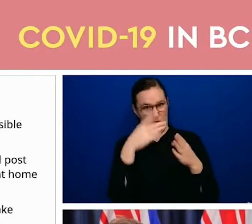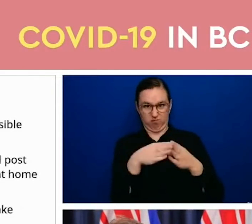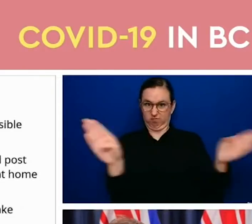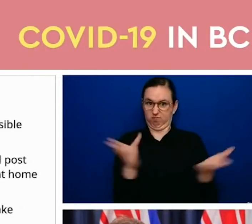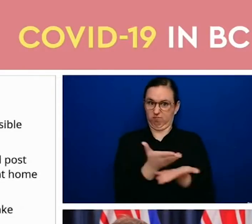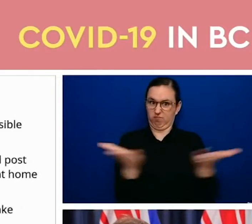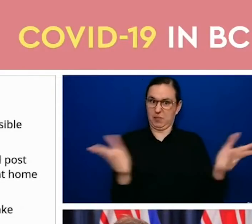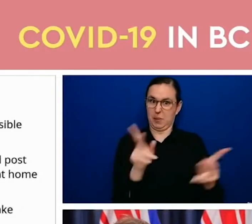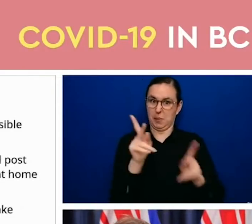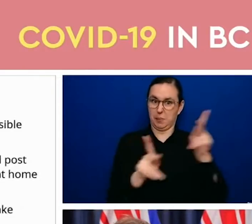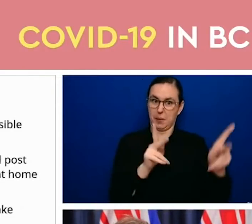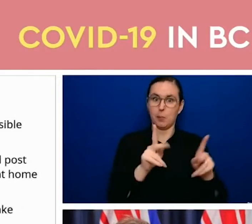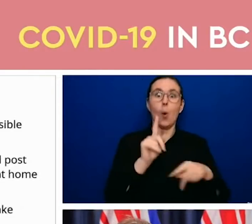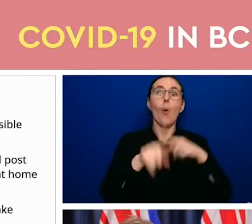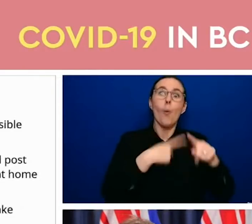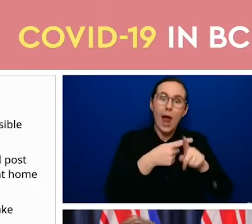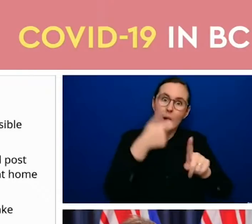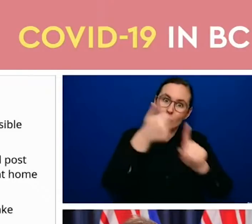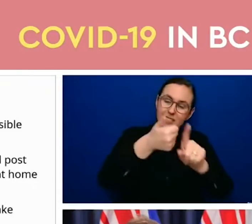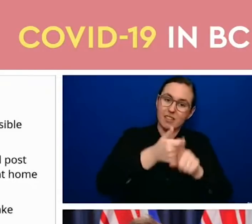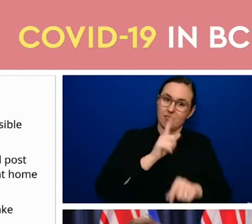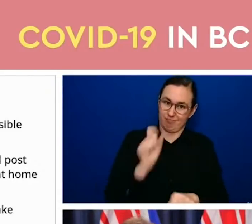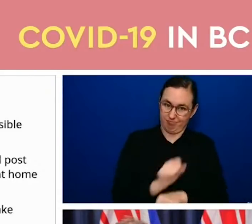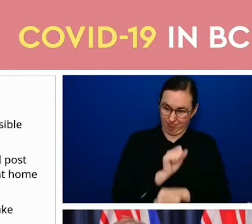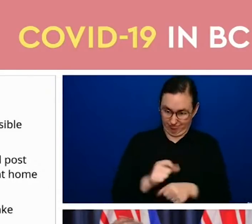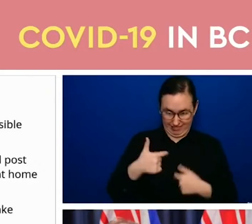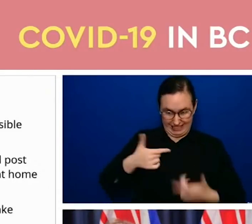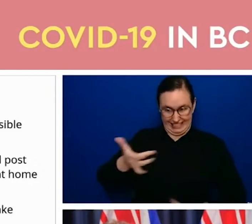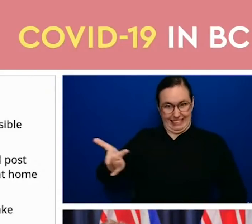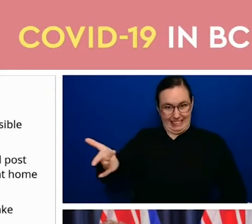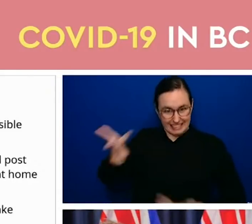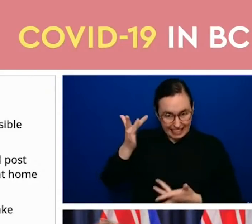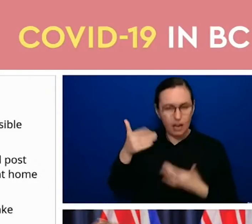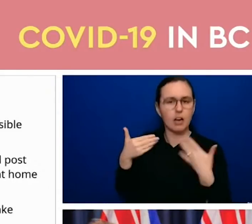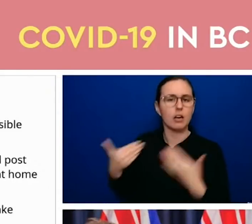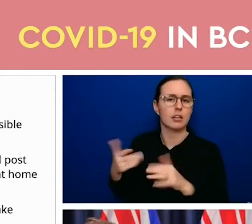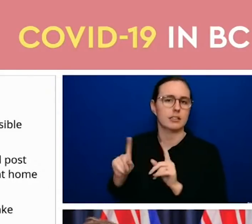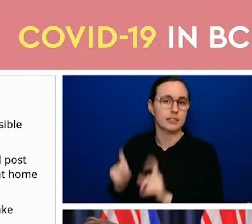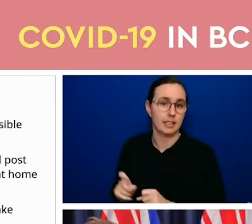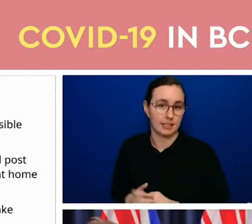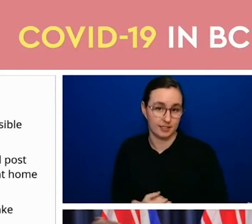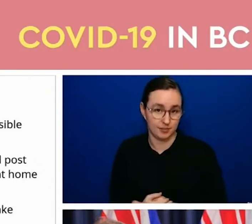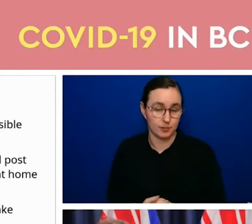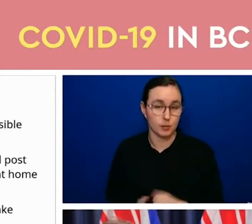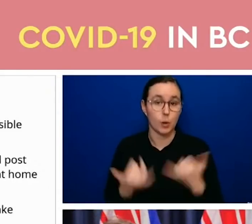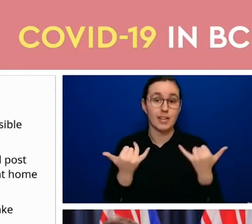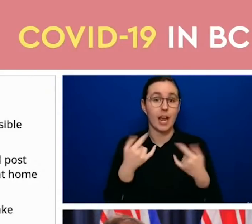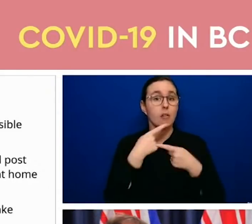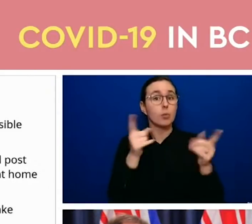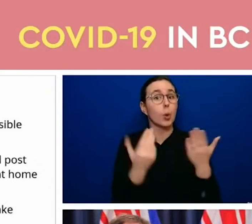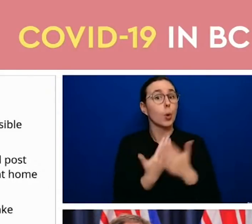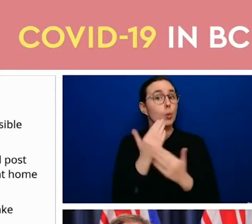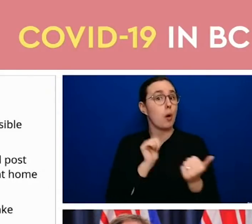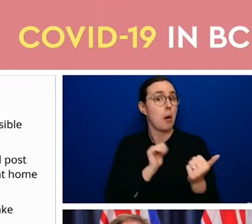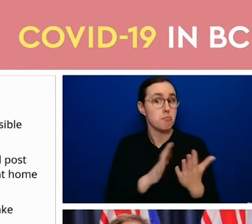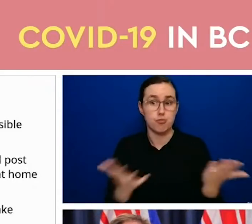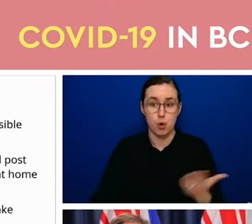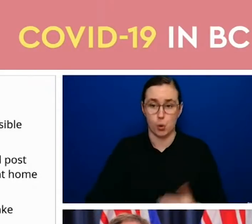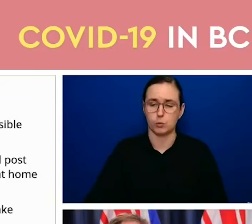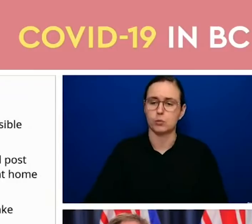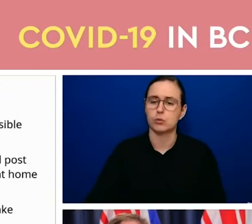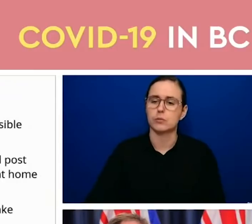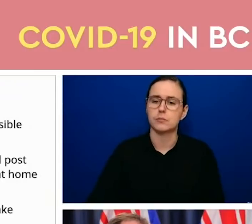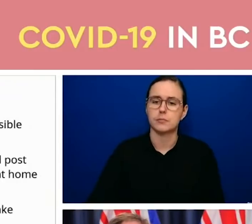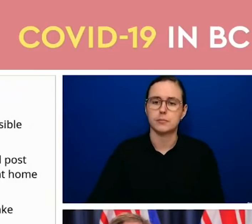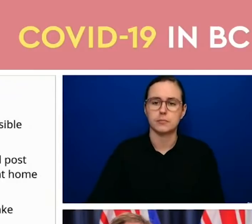new approaches. No, that's all right. We got the new approaches to it because, as